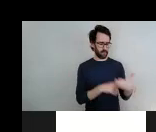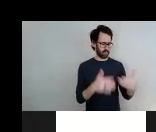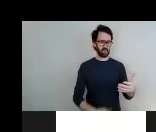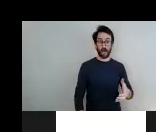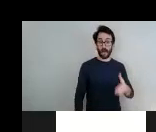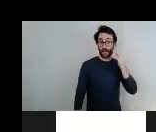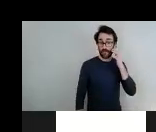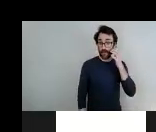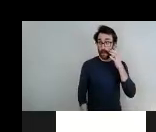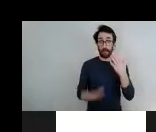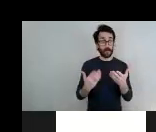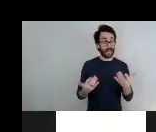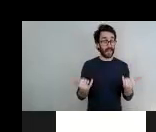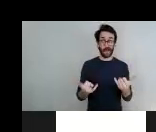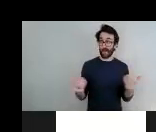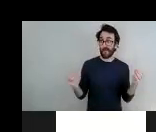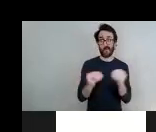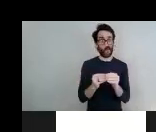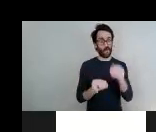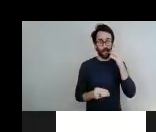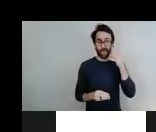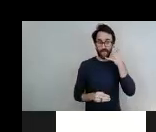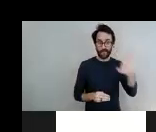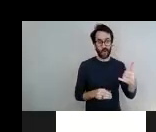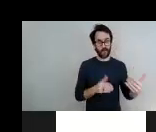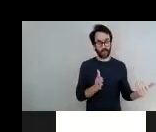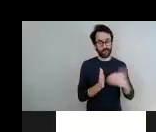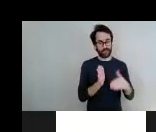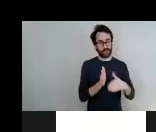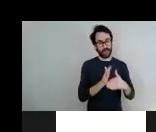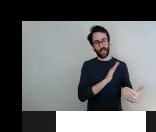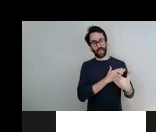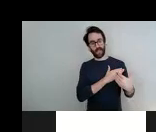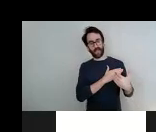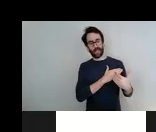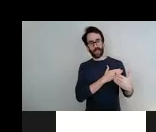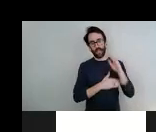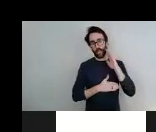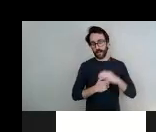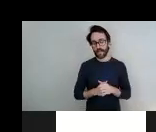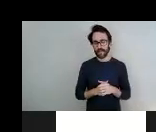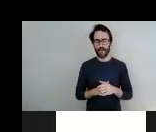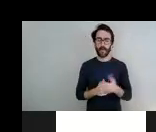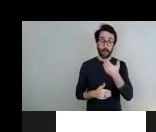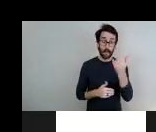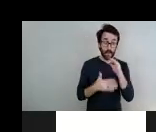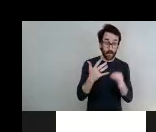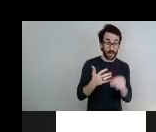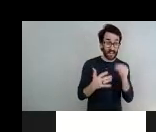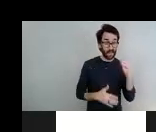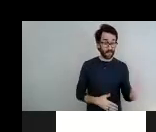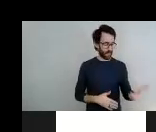of phone calls you get. So it's always best to just avoid that the phone call altogether.